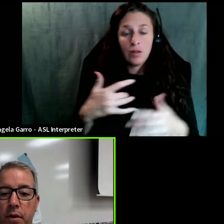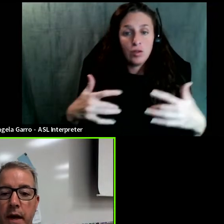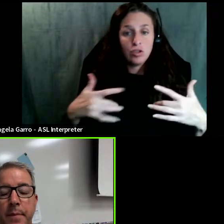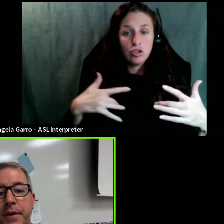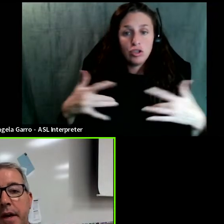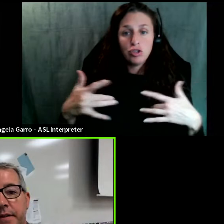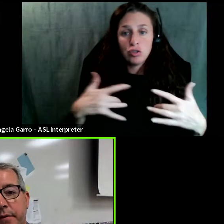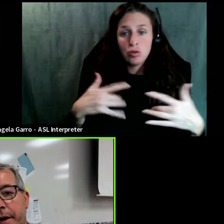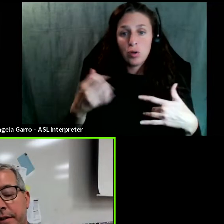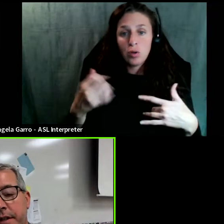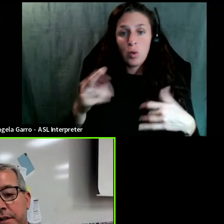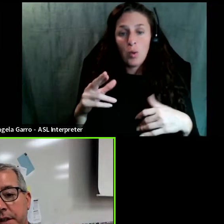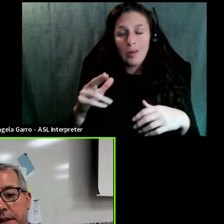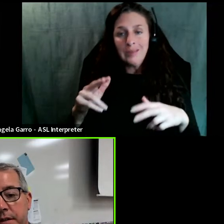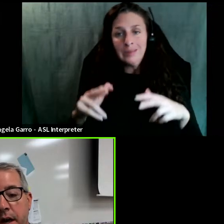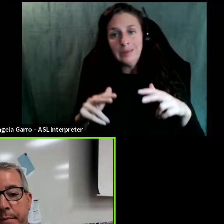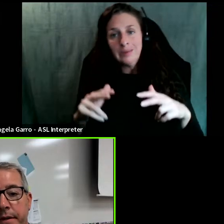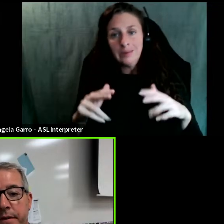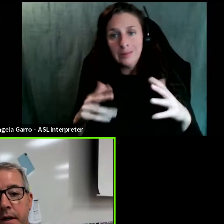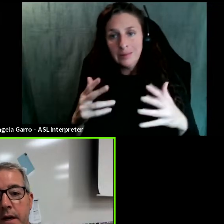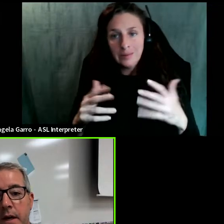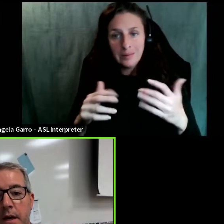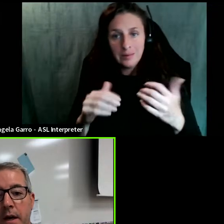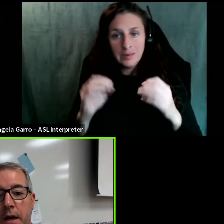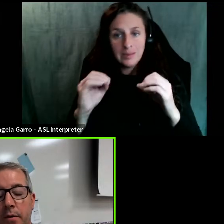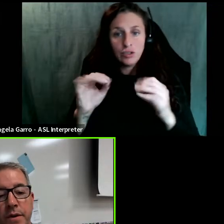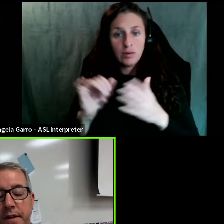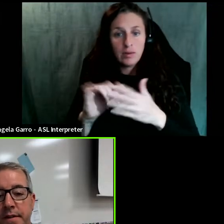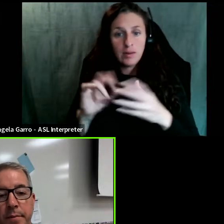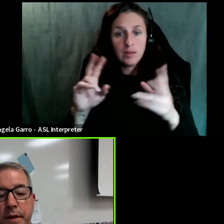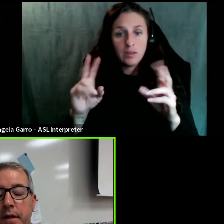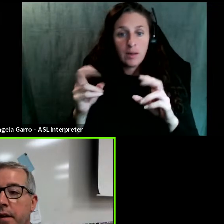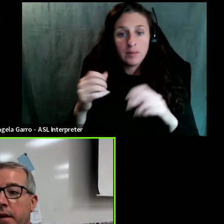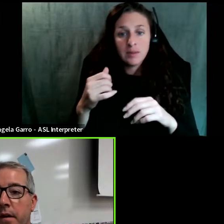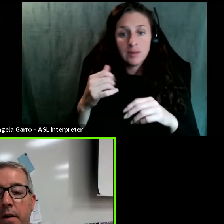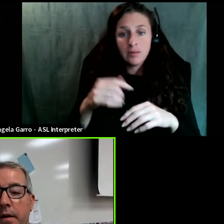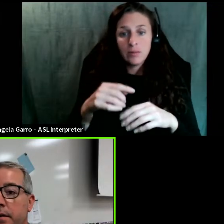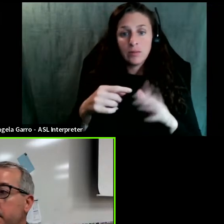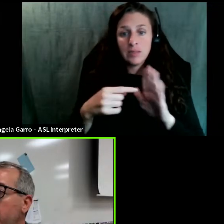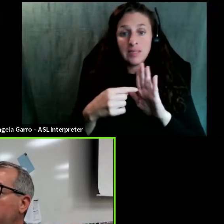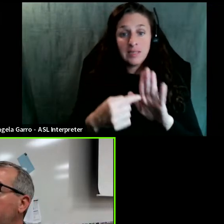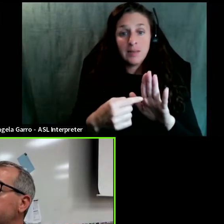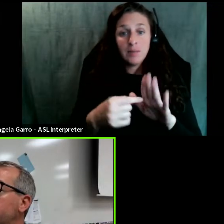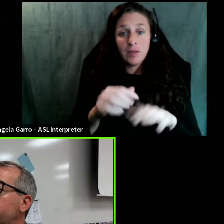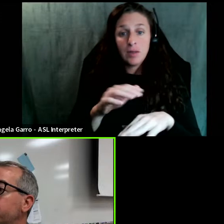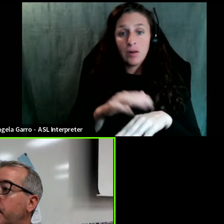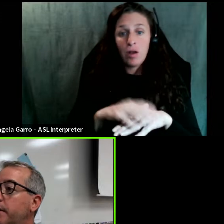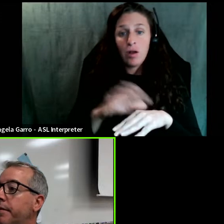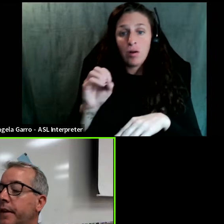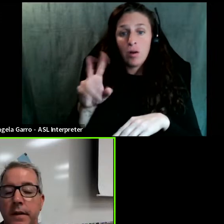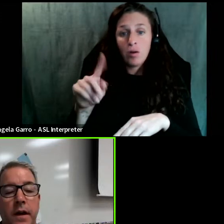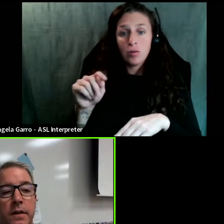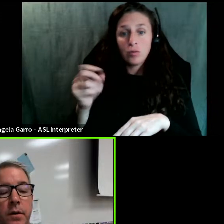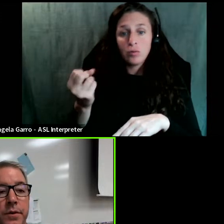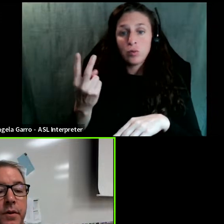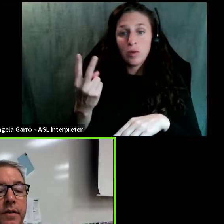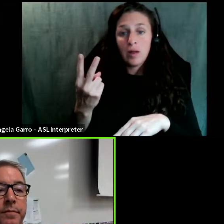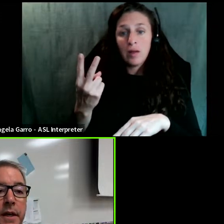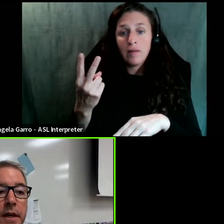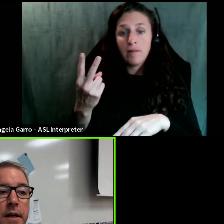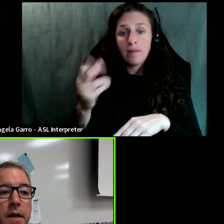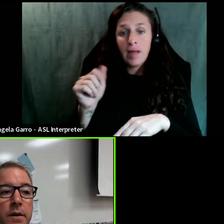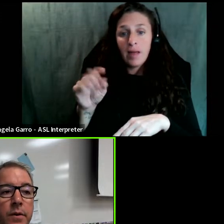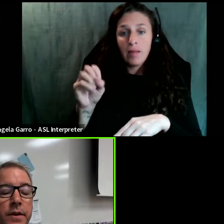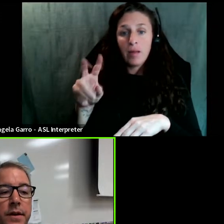concerned or apprehensive about teaching these topics was exhibited on October 12th at the October